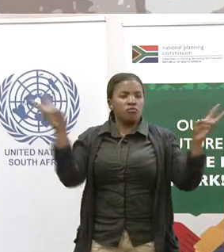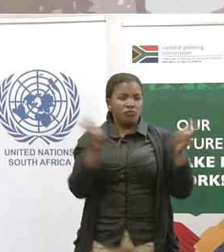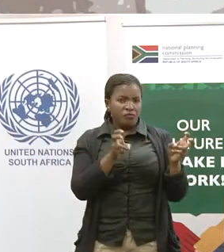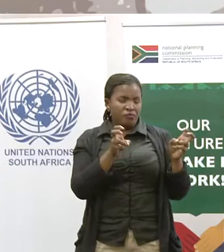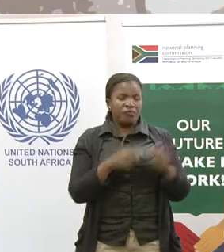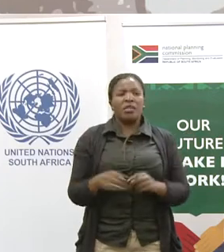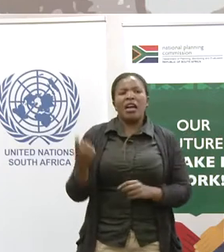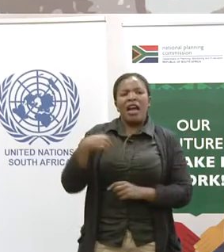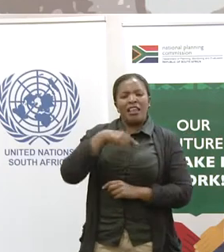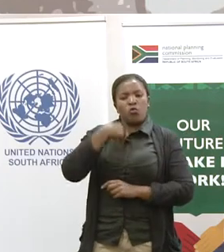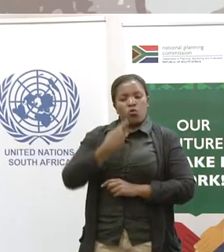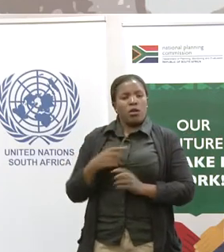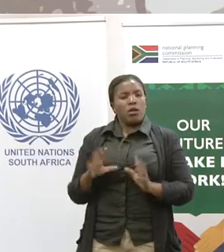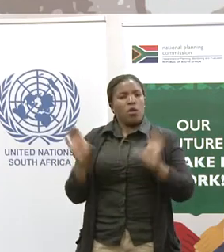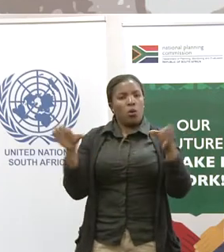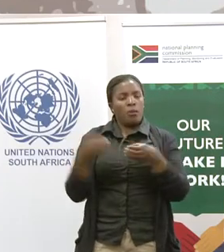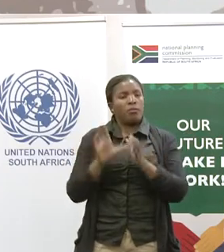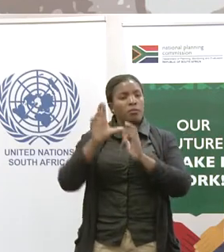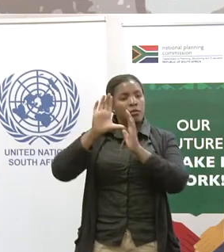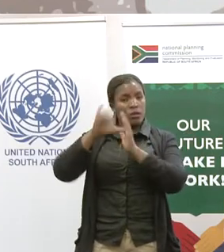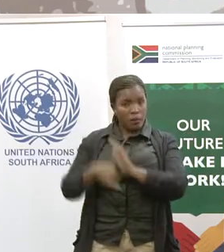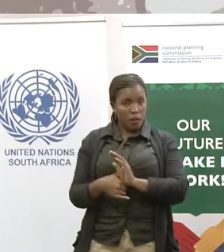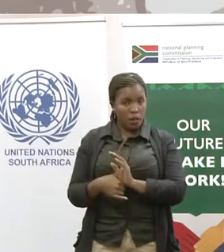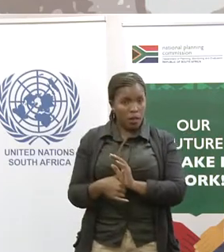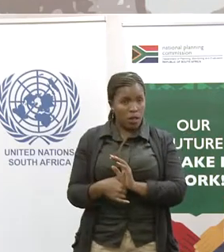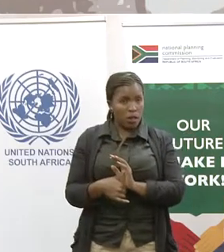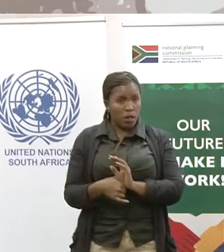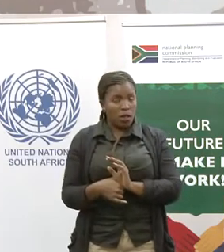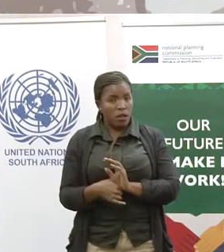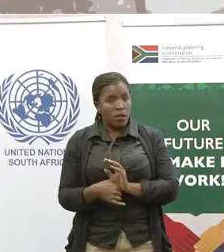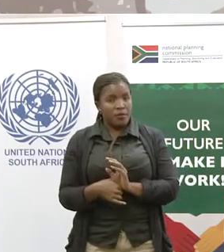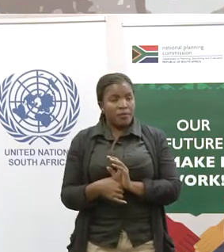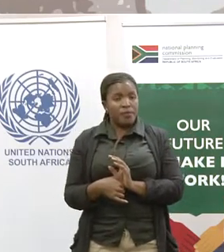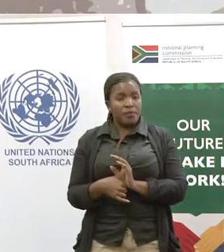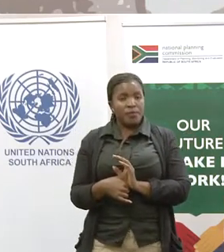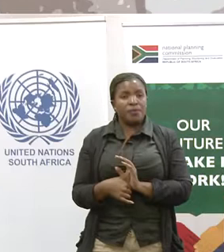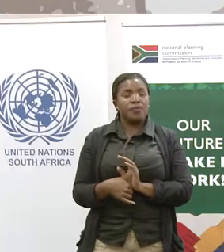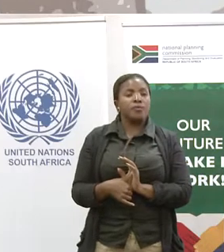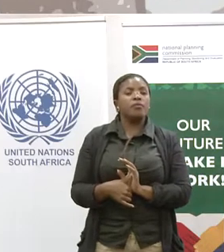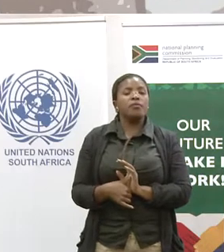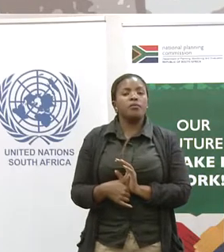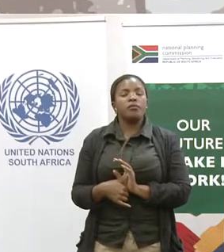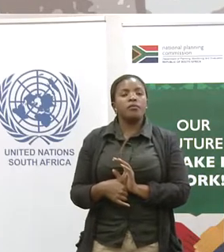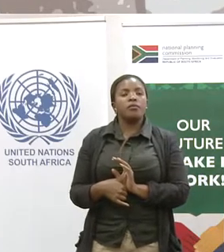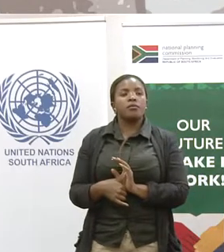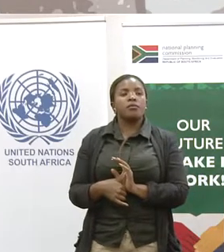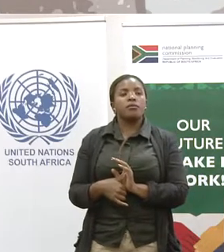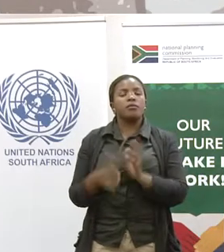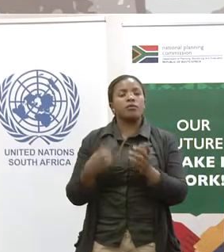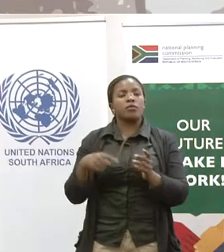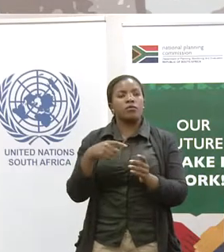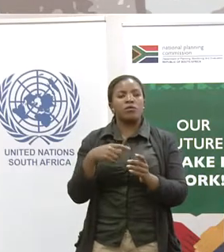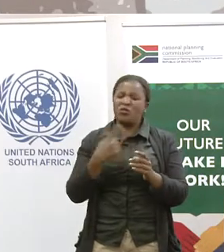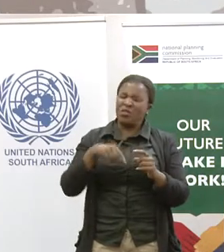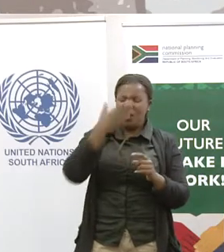large. And the question around disability and the rights of persons with disabilities, depending on which